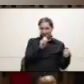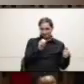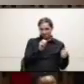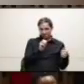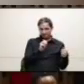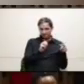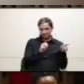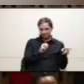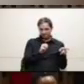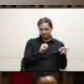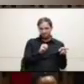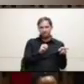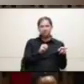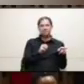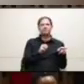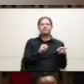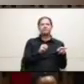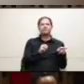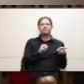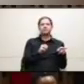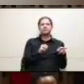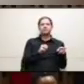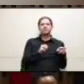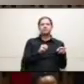substantive. And